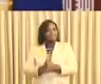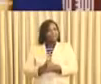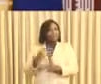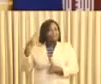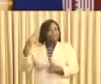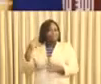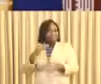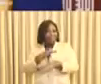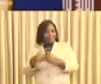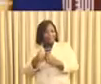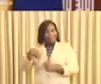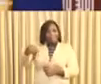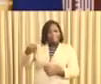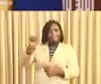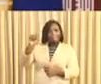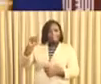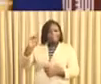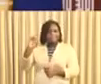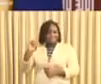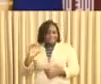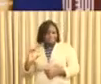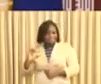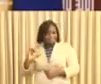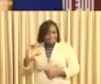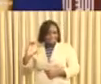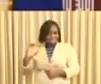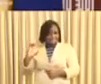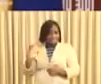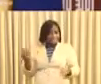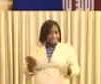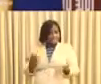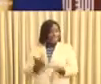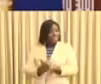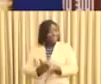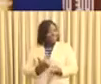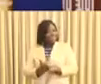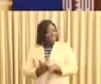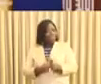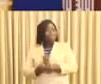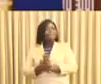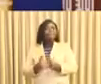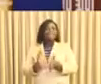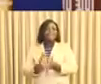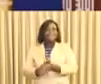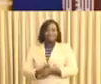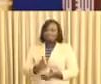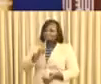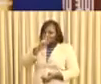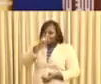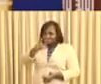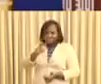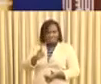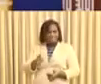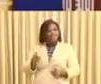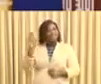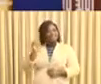Universal health coverage in Ghana will then become real and meaningful, for every Ghanaian